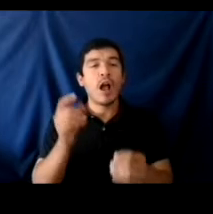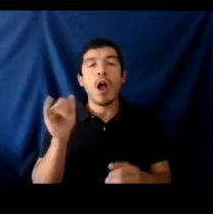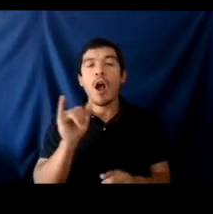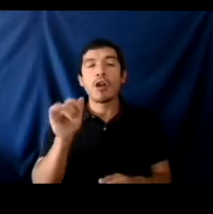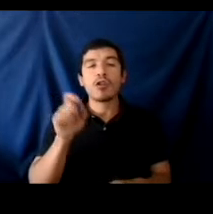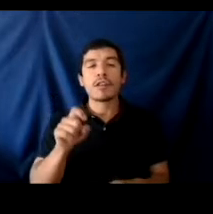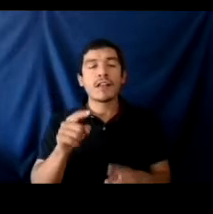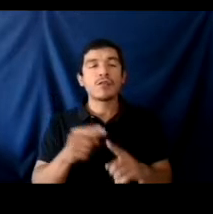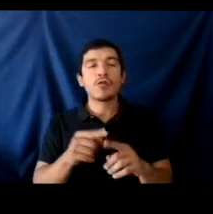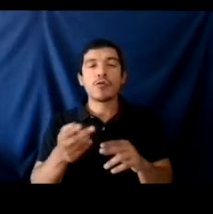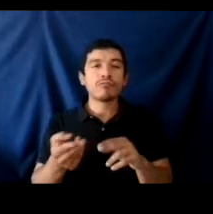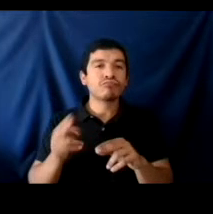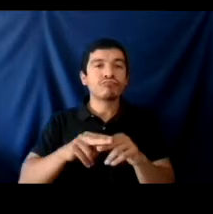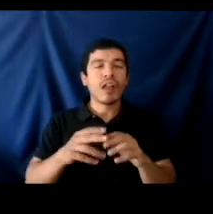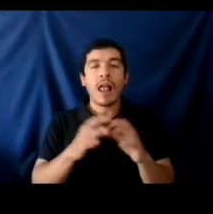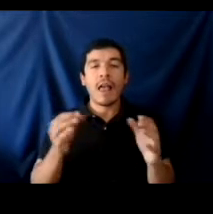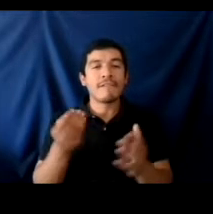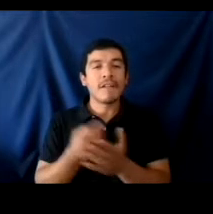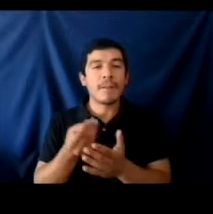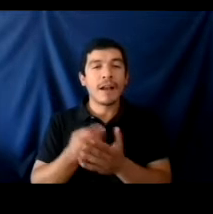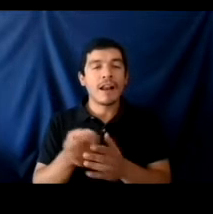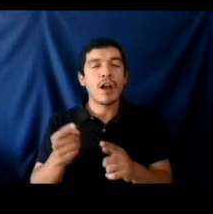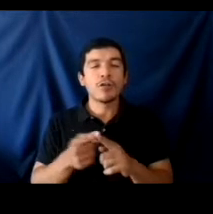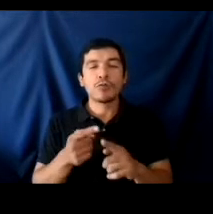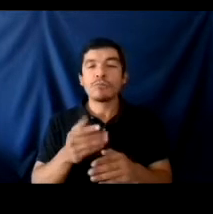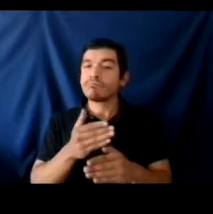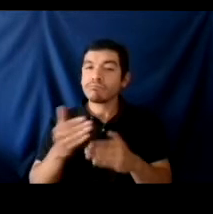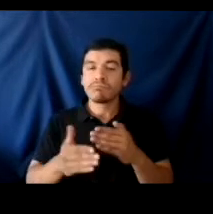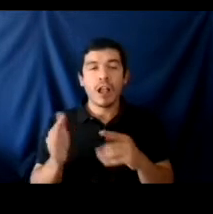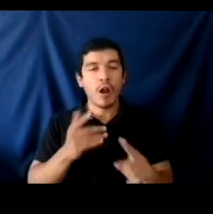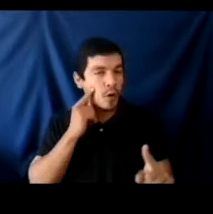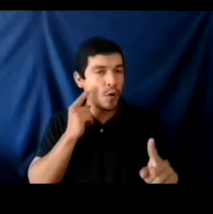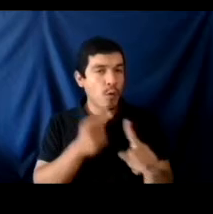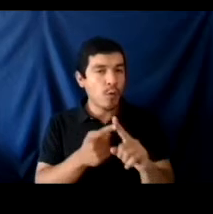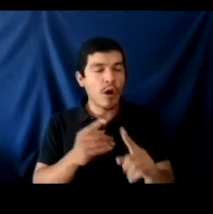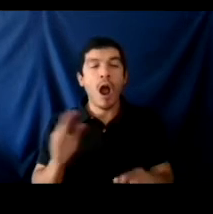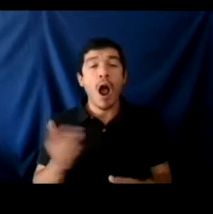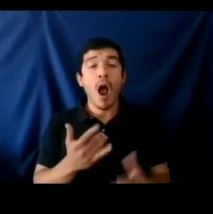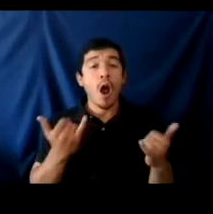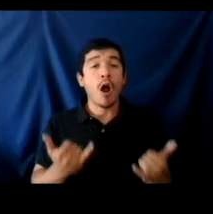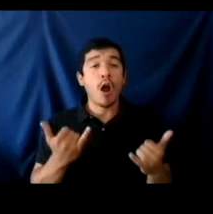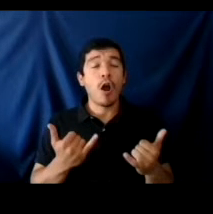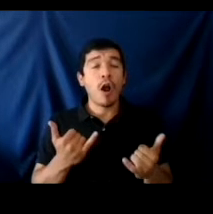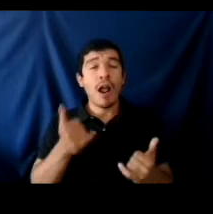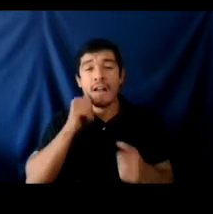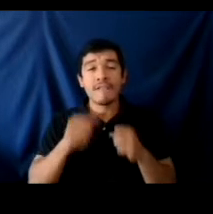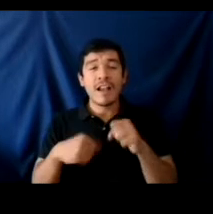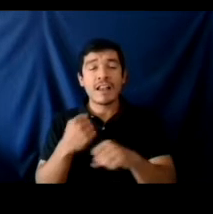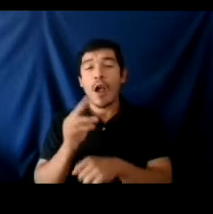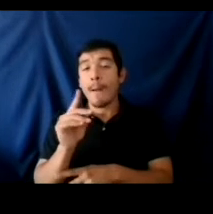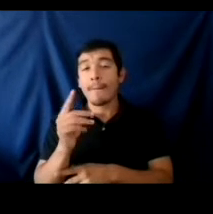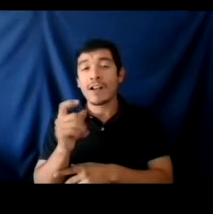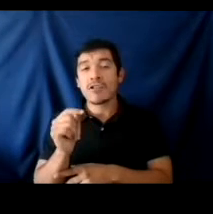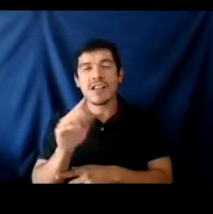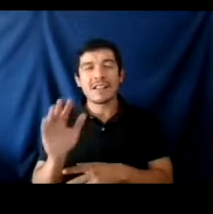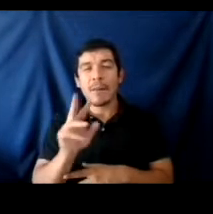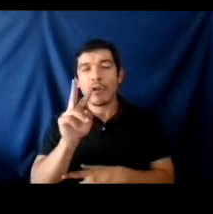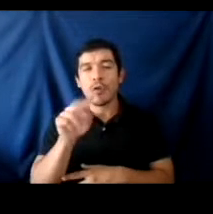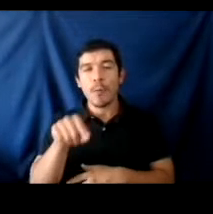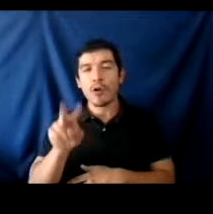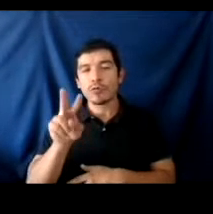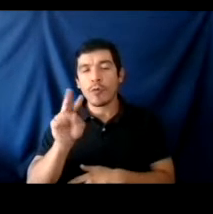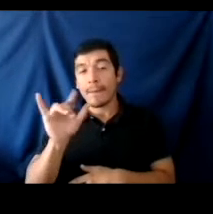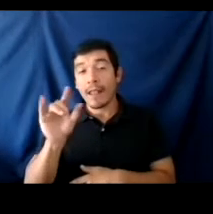to raise a lot of money in order to accomplish that. Our current annual operating budget is about 2.2